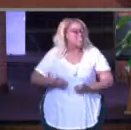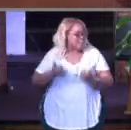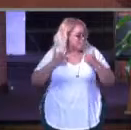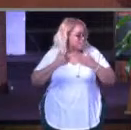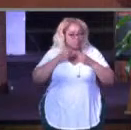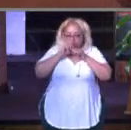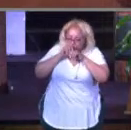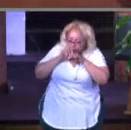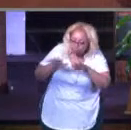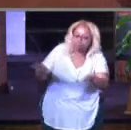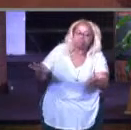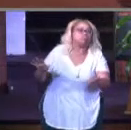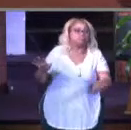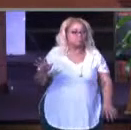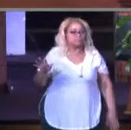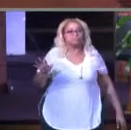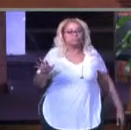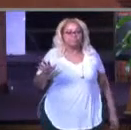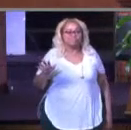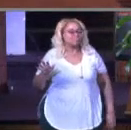life.